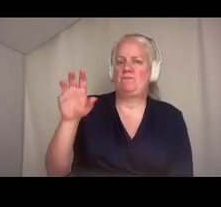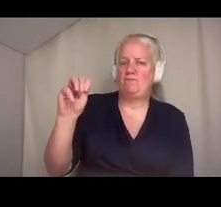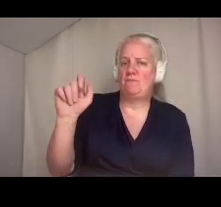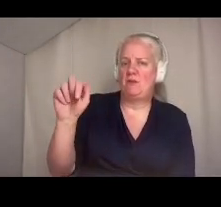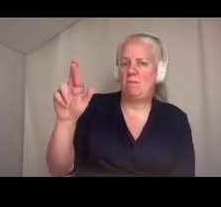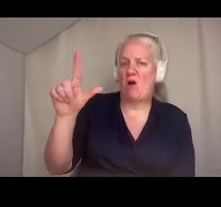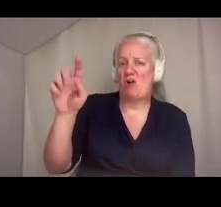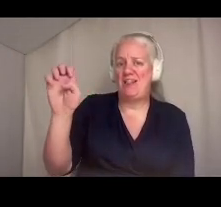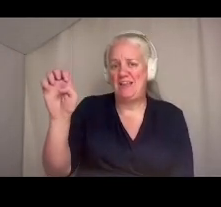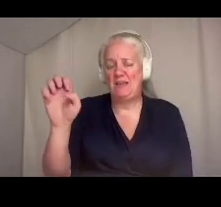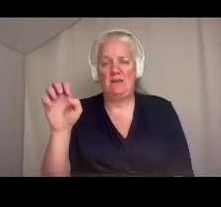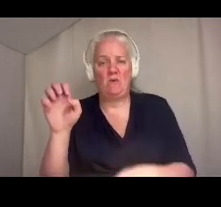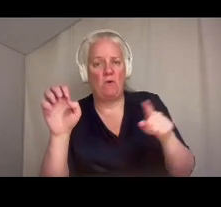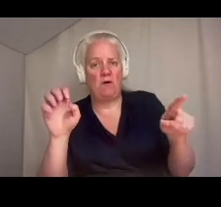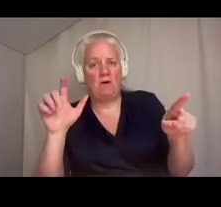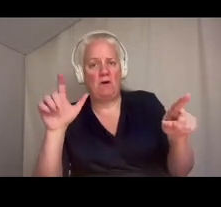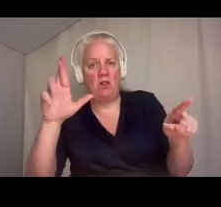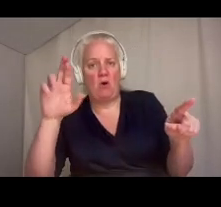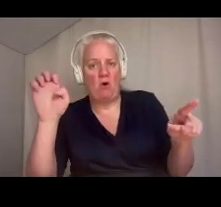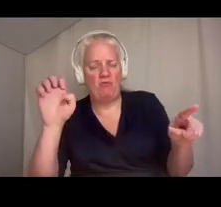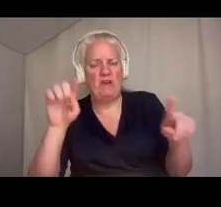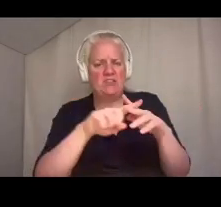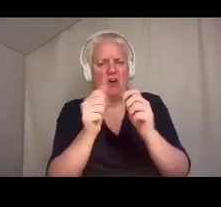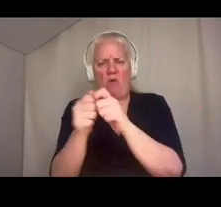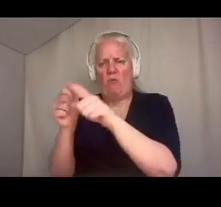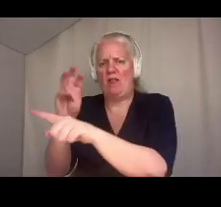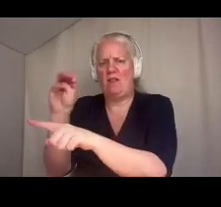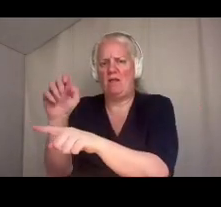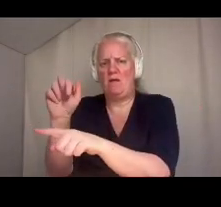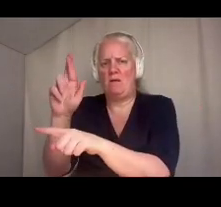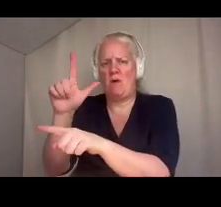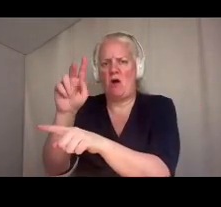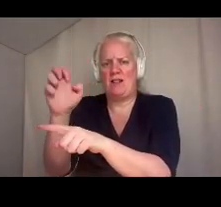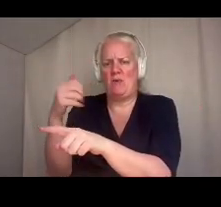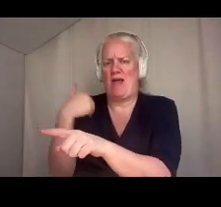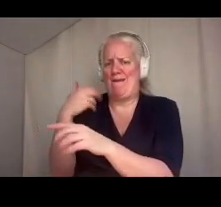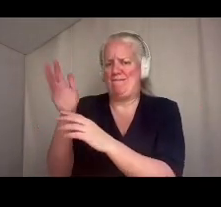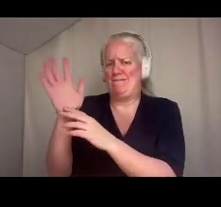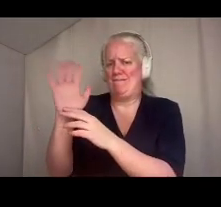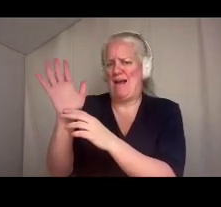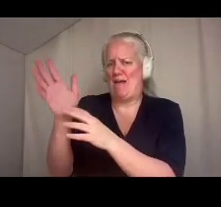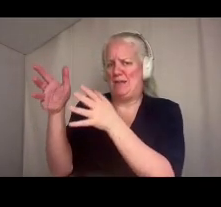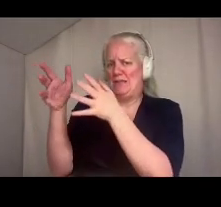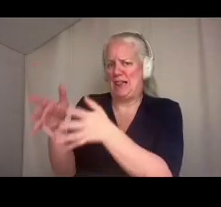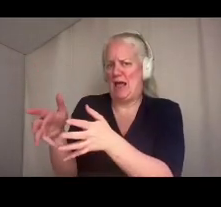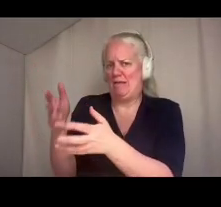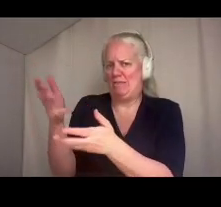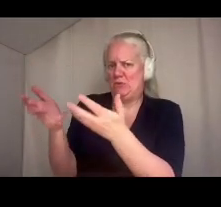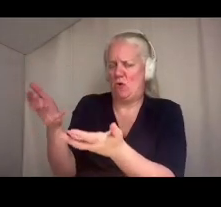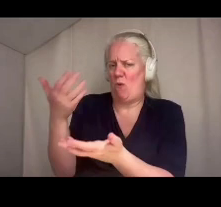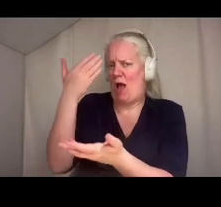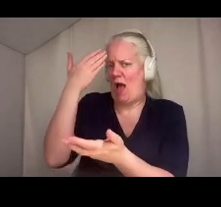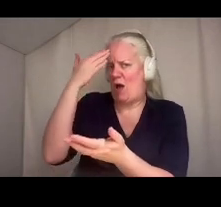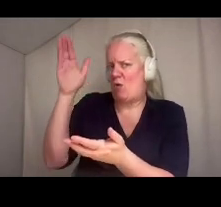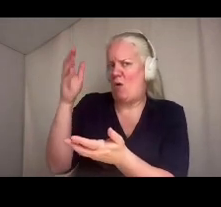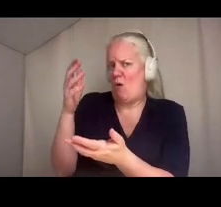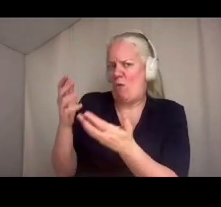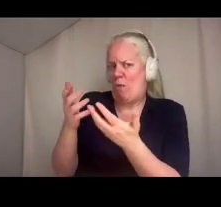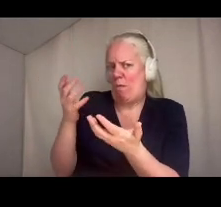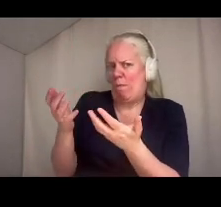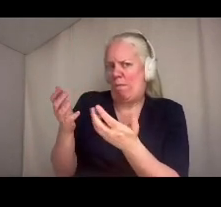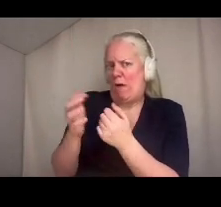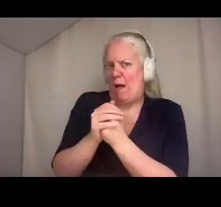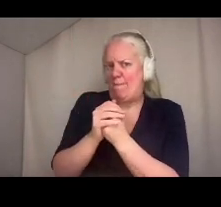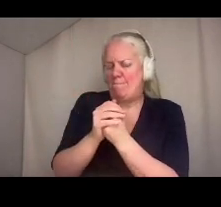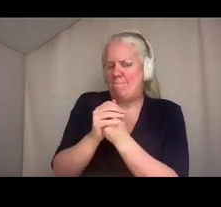but I'll start with Marlene. We have about 5 minutes remaining. So I don't know if there are